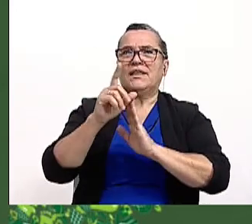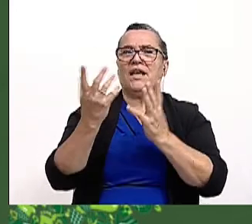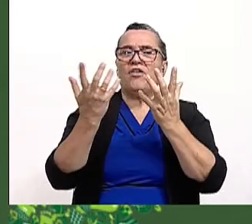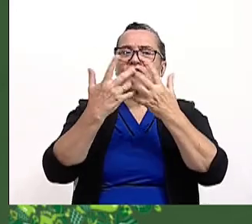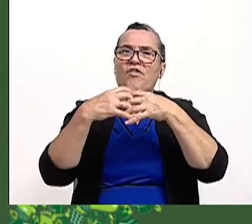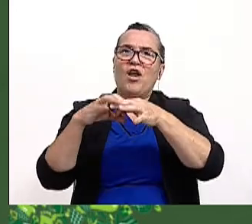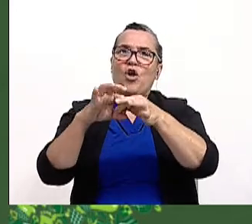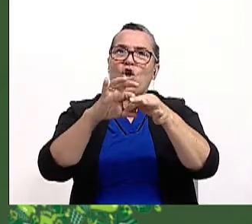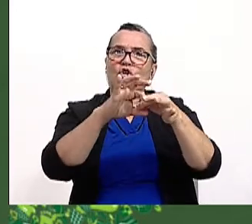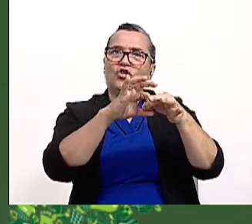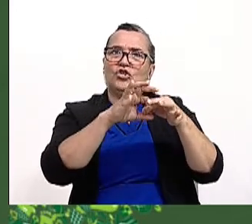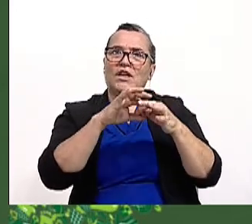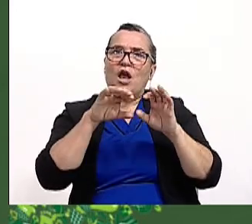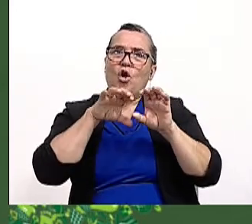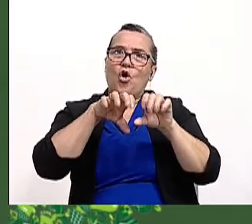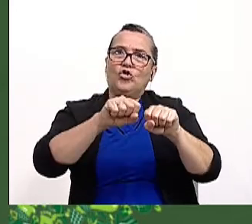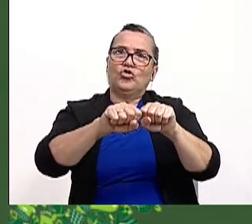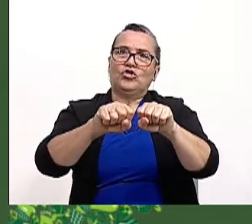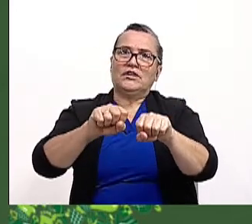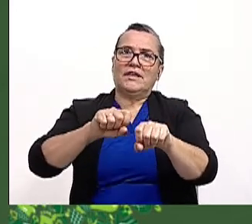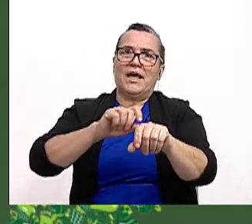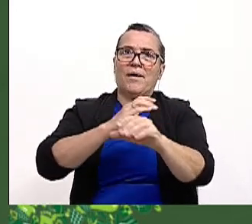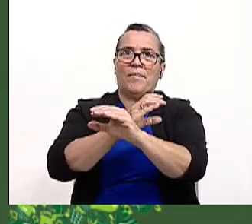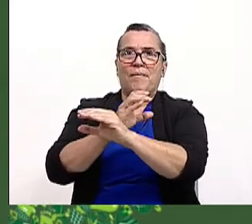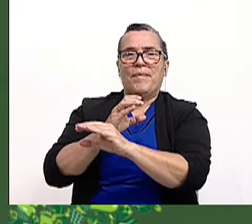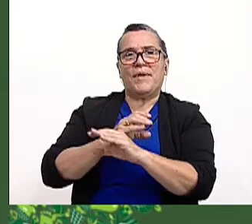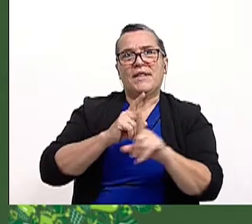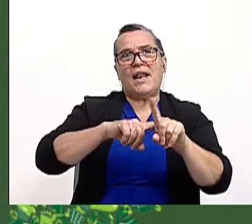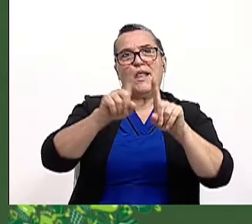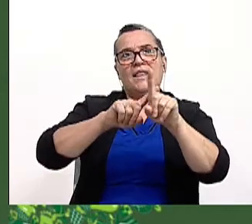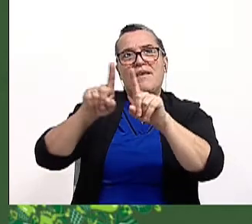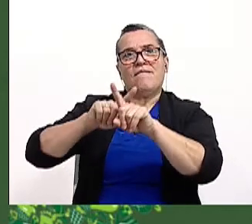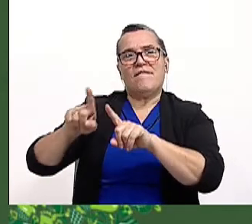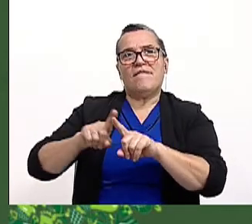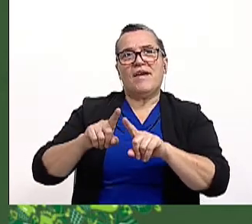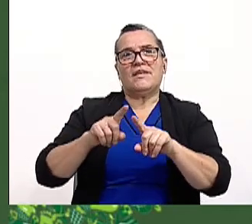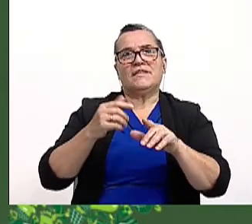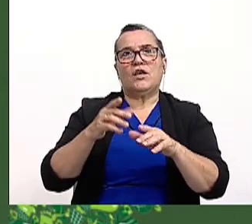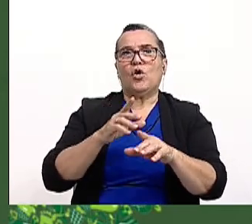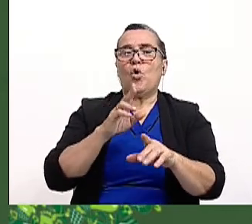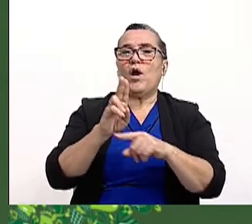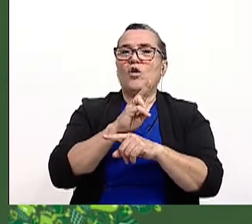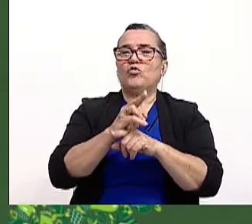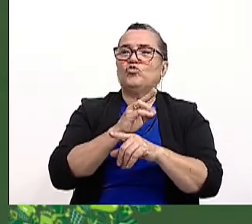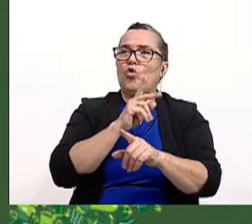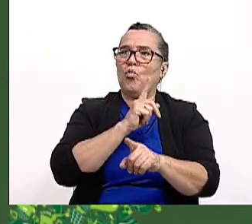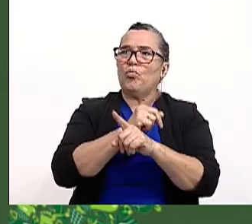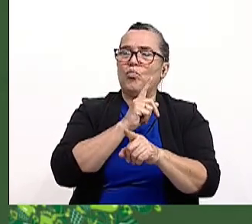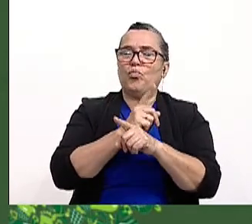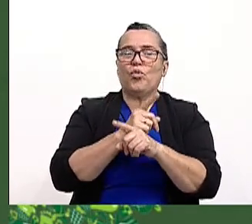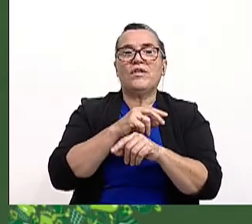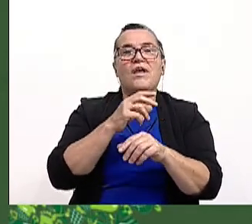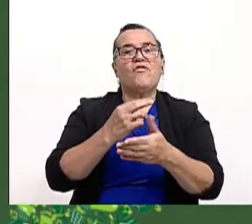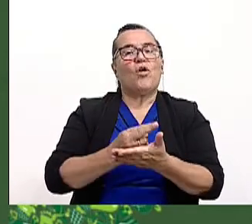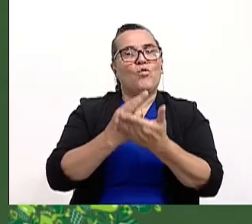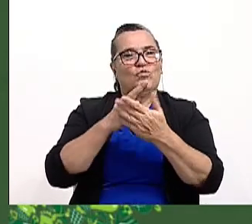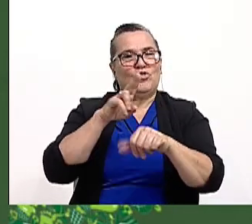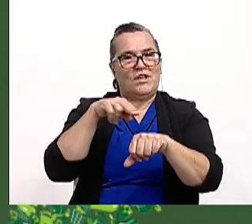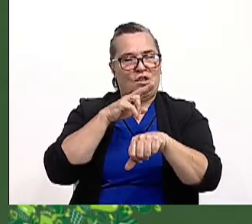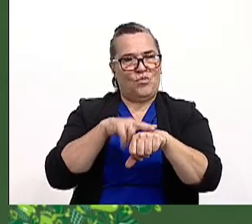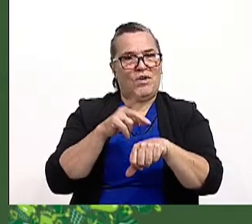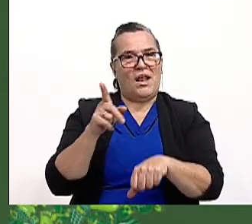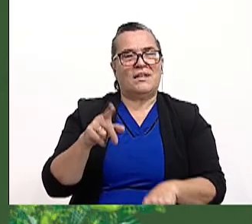reconciles the conservation of biodiversity with the proper use of natural resources.